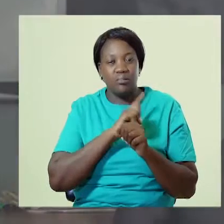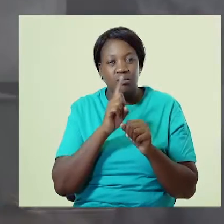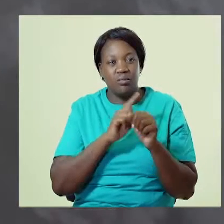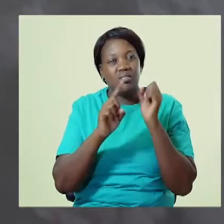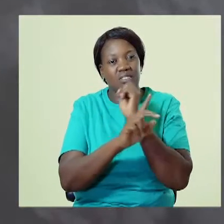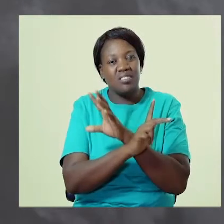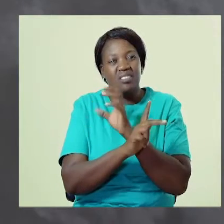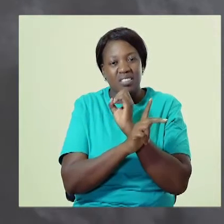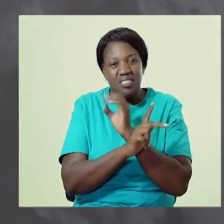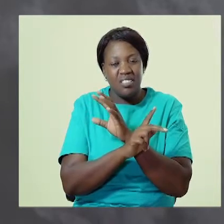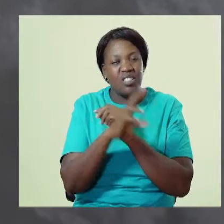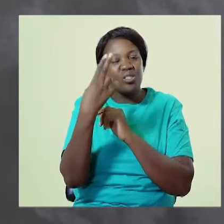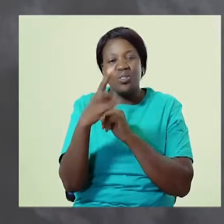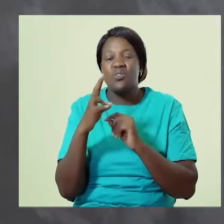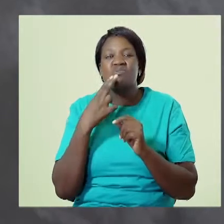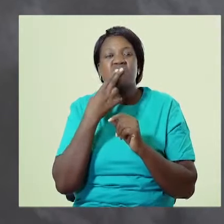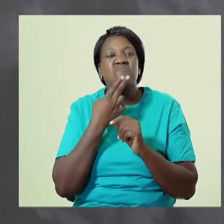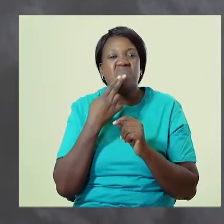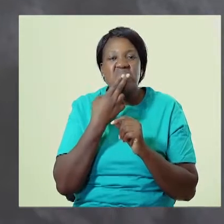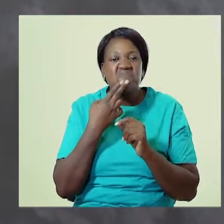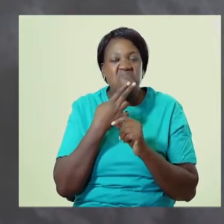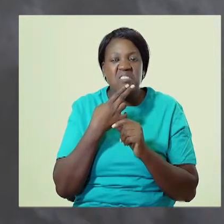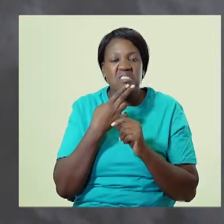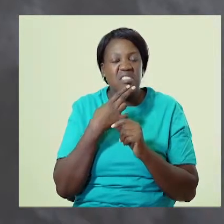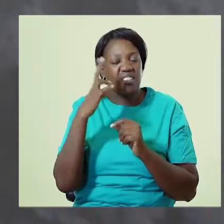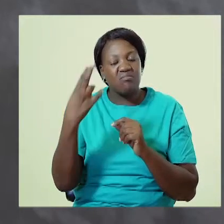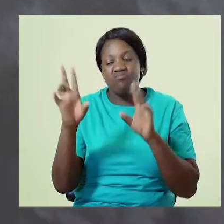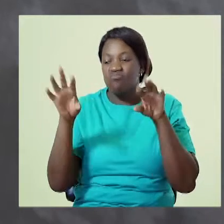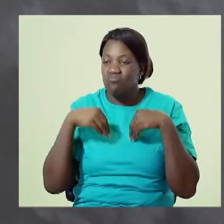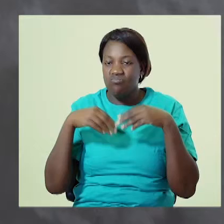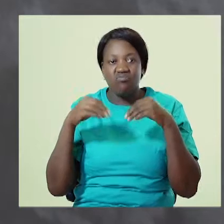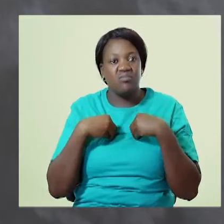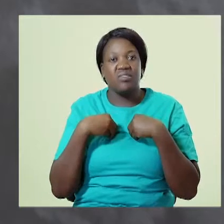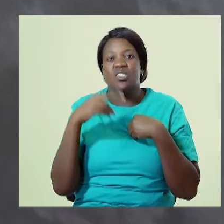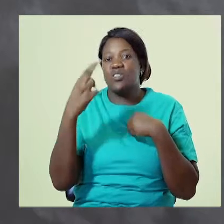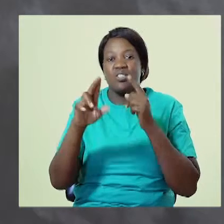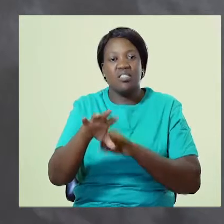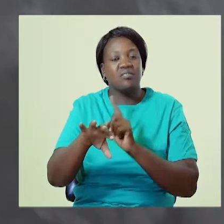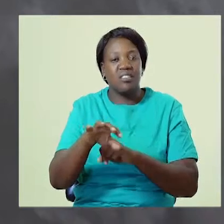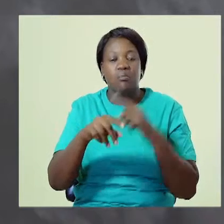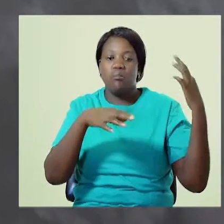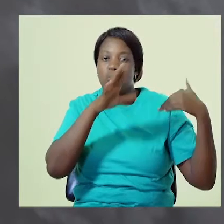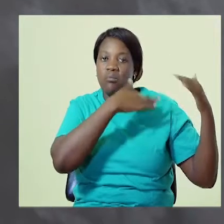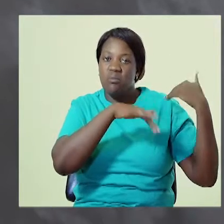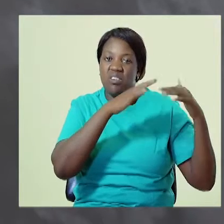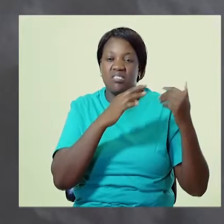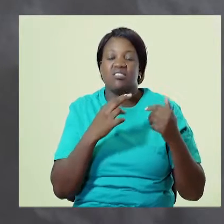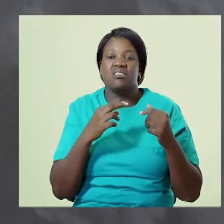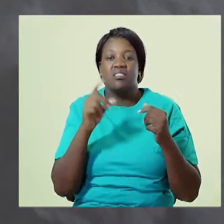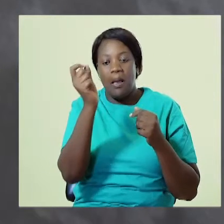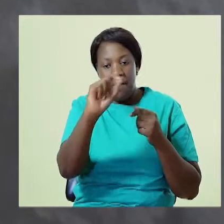advisable not to answer in pencil, as pencil answers are not accepted and you might not get time to rewrite your answers in